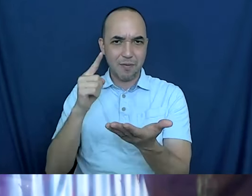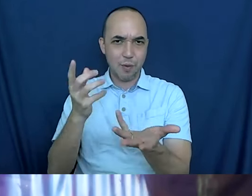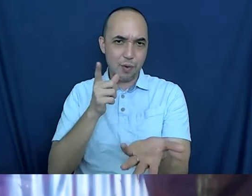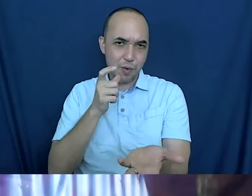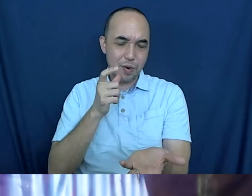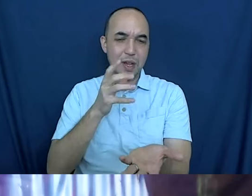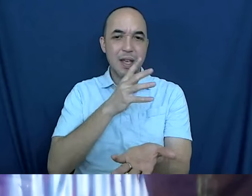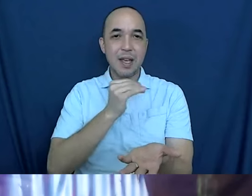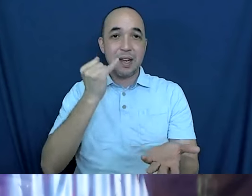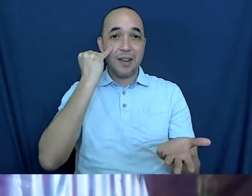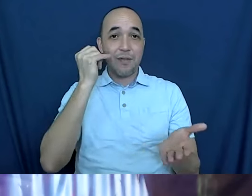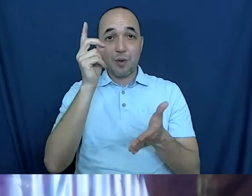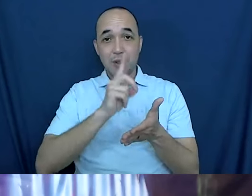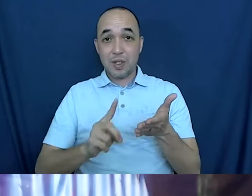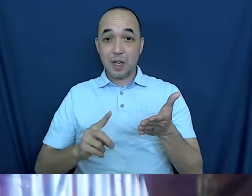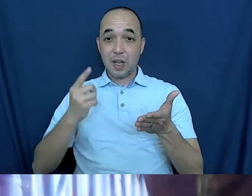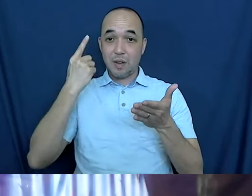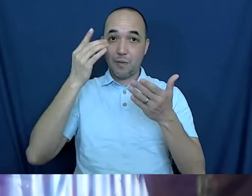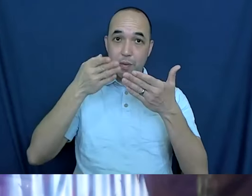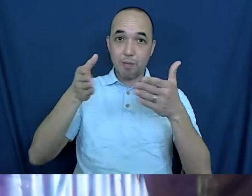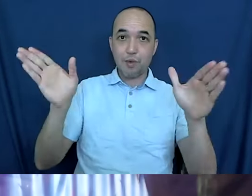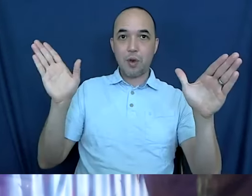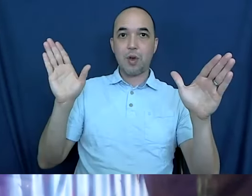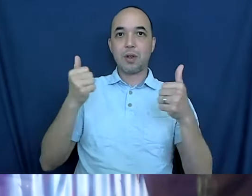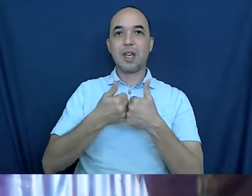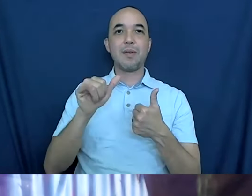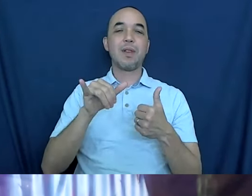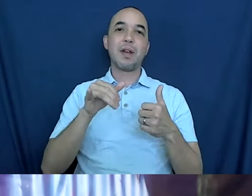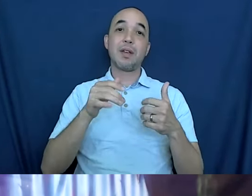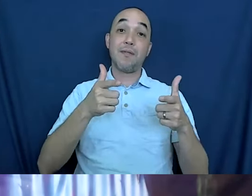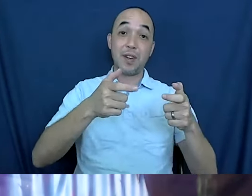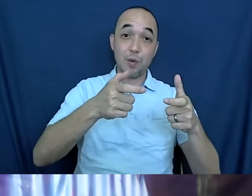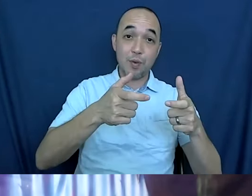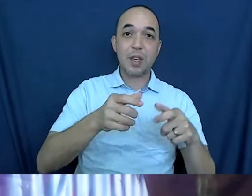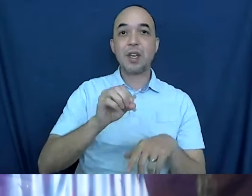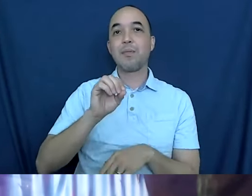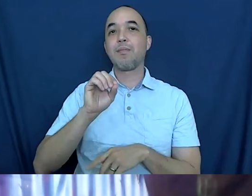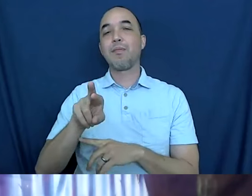And if you're designing on a broad scale, like for a game, like a video game, or for some sort of